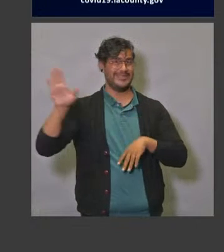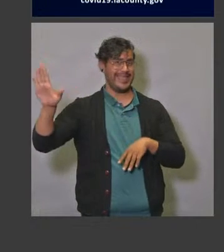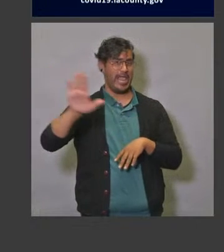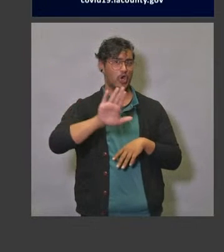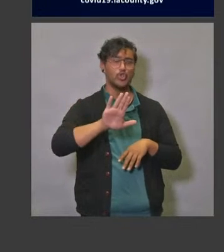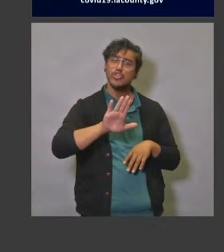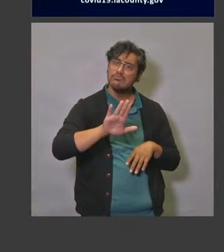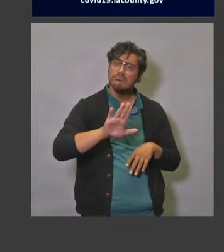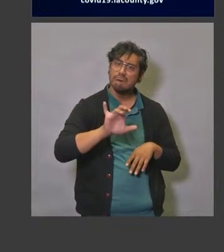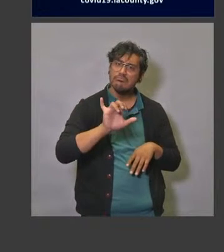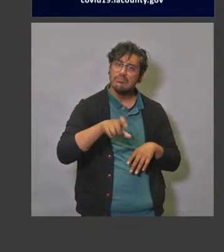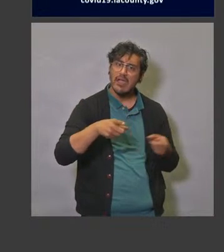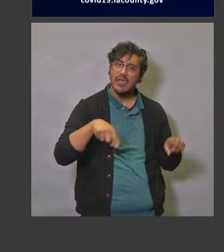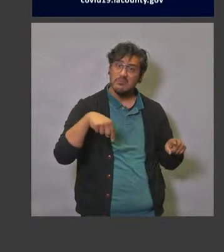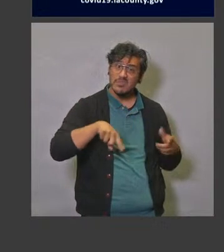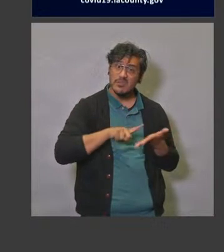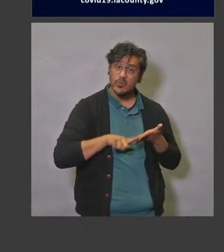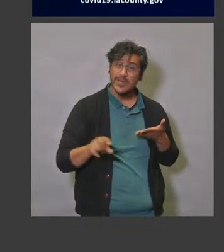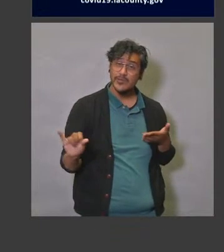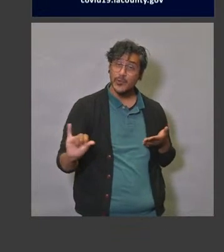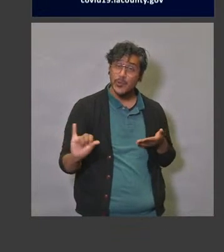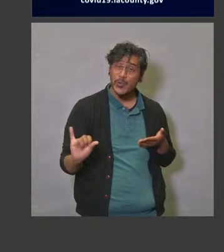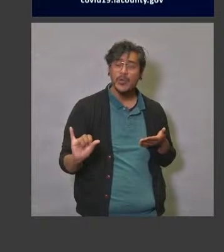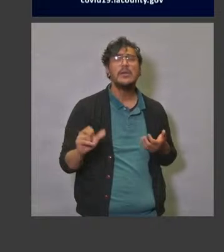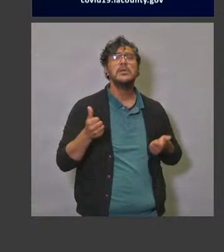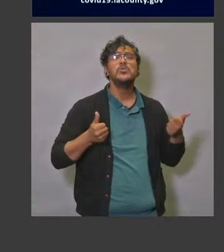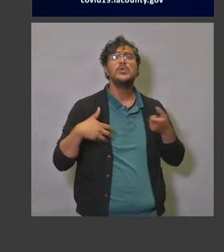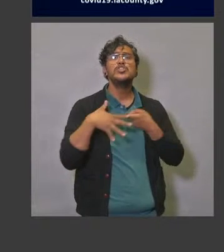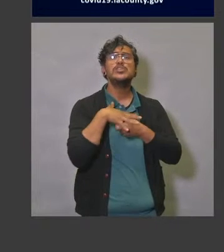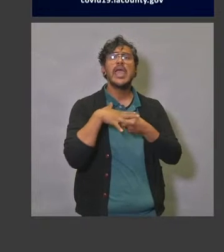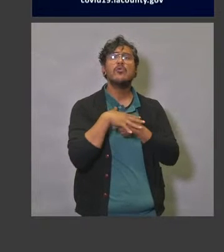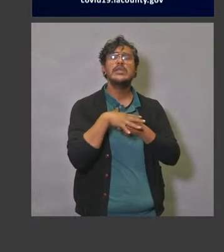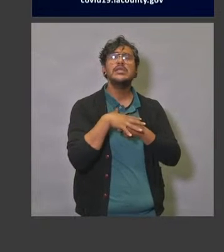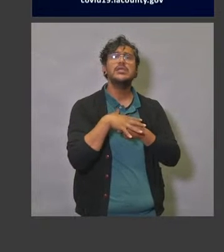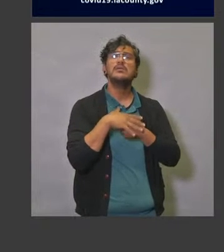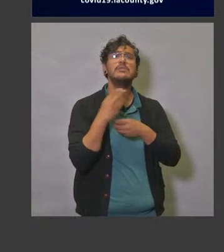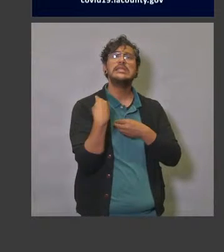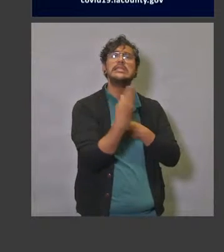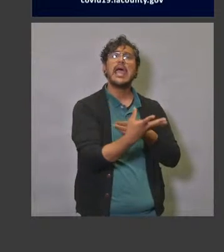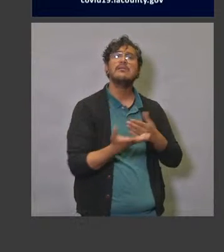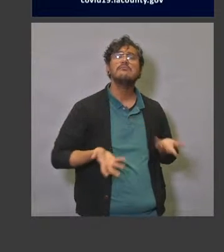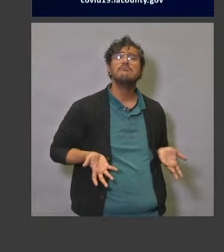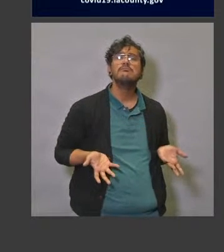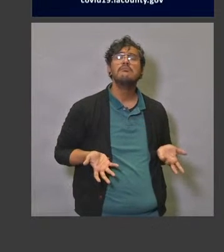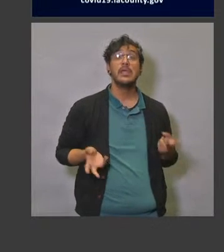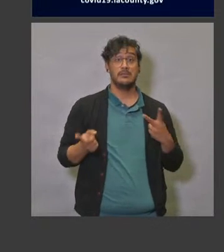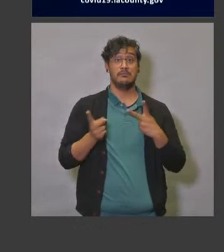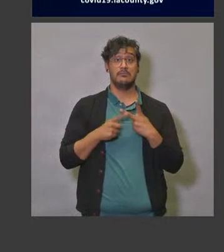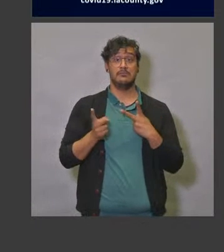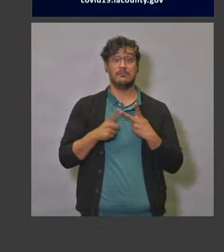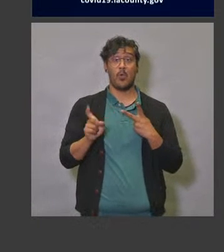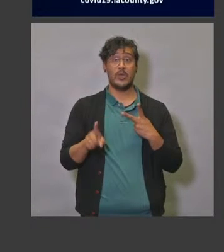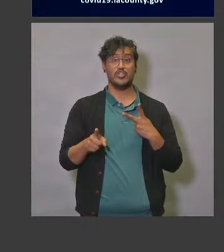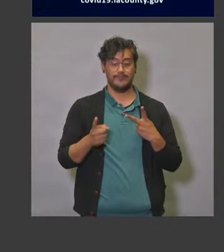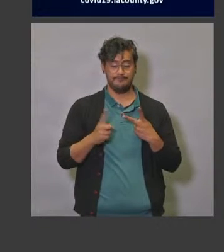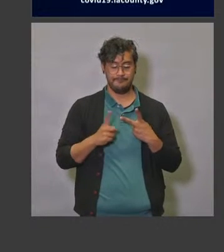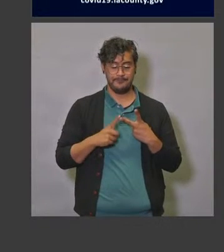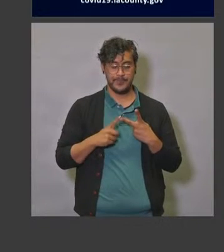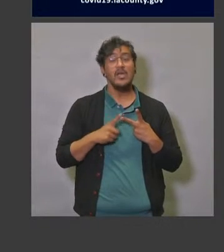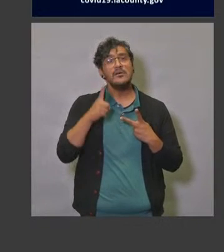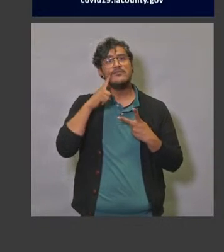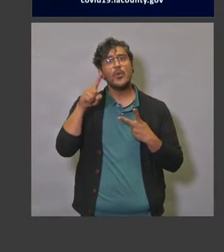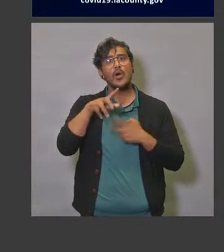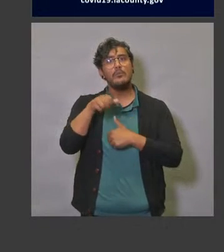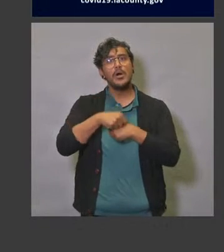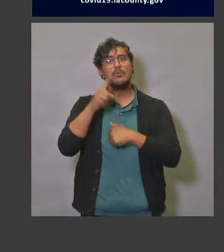this also the case this week? And do you know which counties are the sending counties? And my second question is, when it comes to open appointments